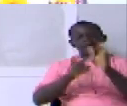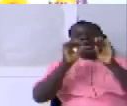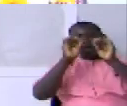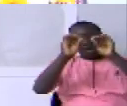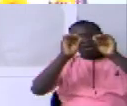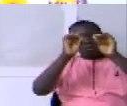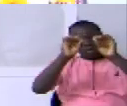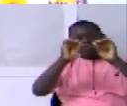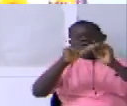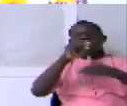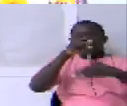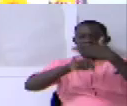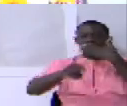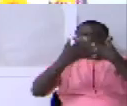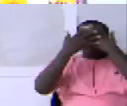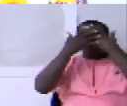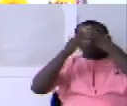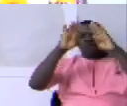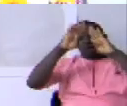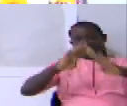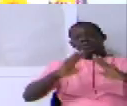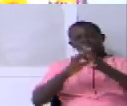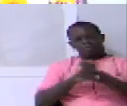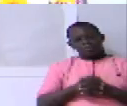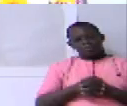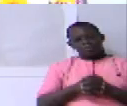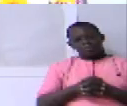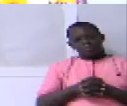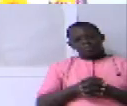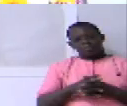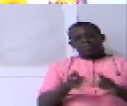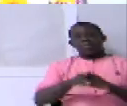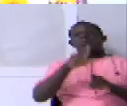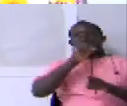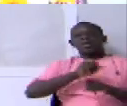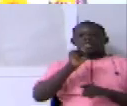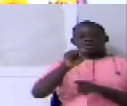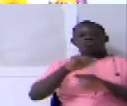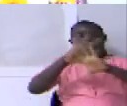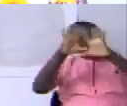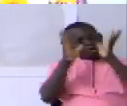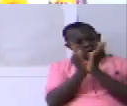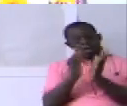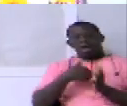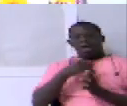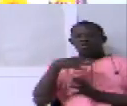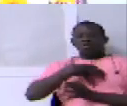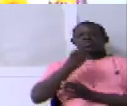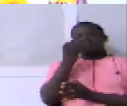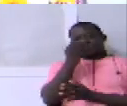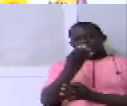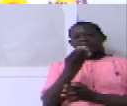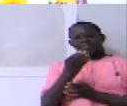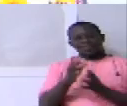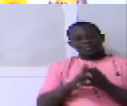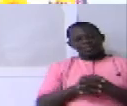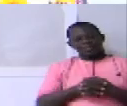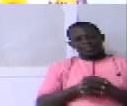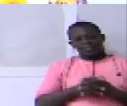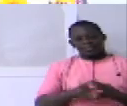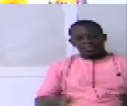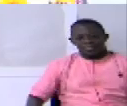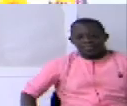lafta londo la aninkarandiro wodinkirato. Sir, this is all I have. Sa nyina mun nakumoti.